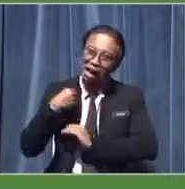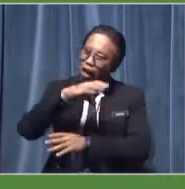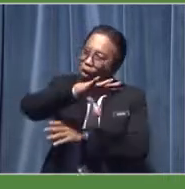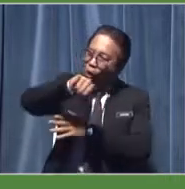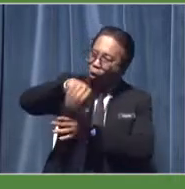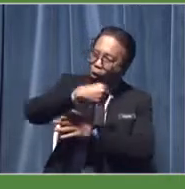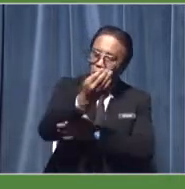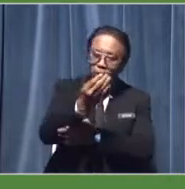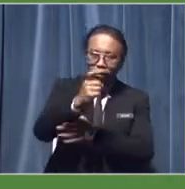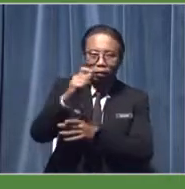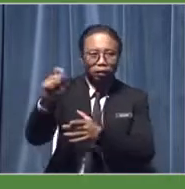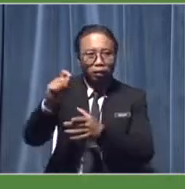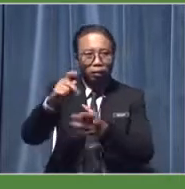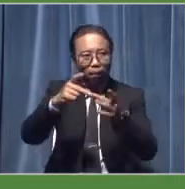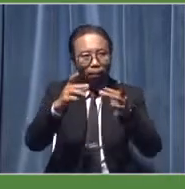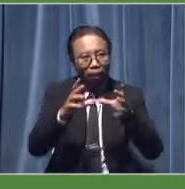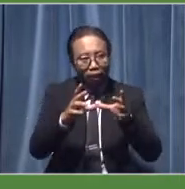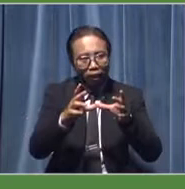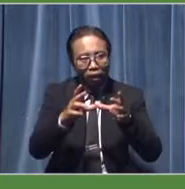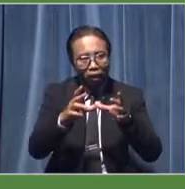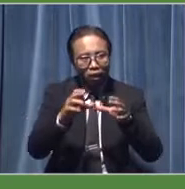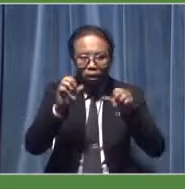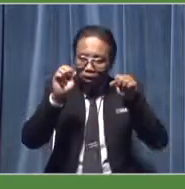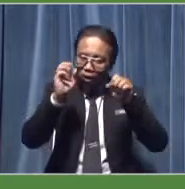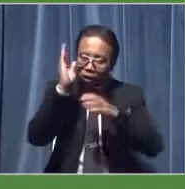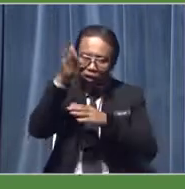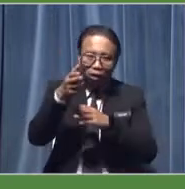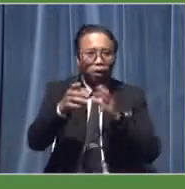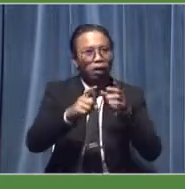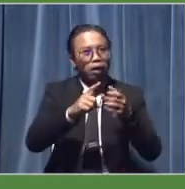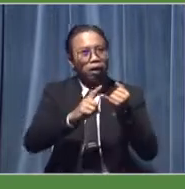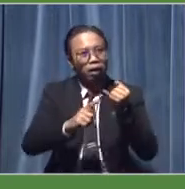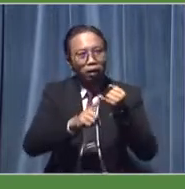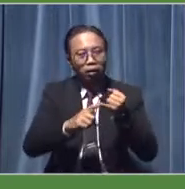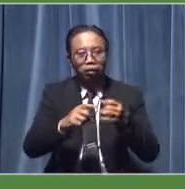plates will end up with charge positive Q.